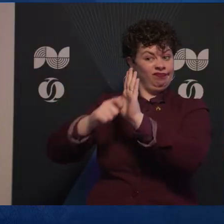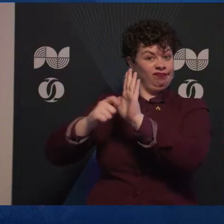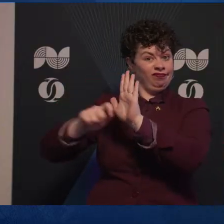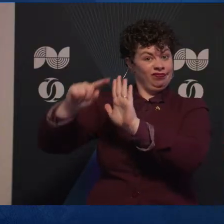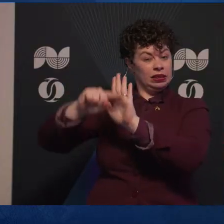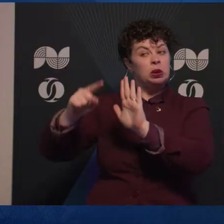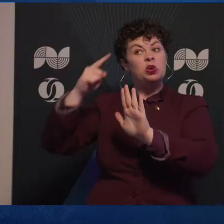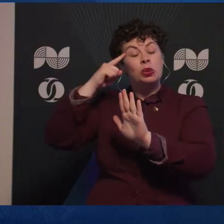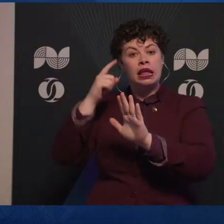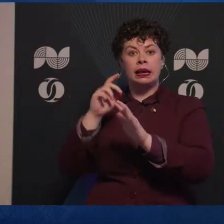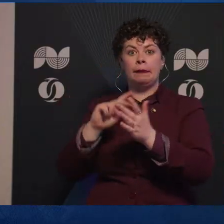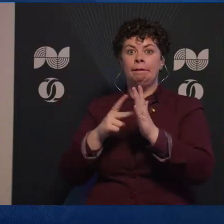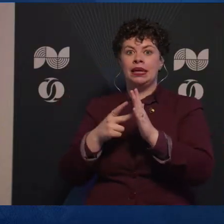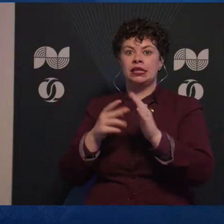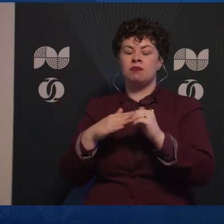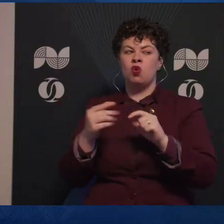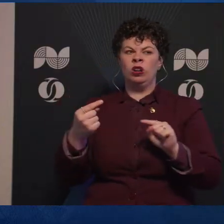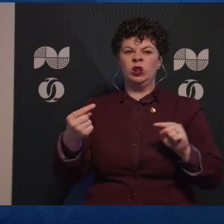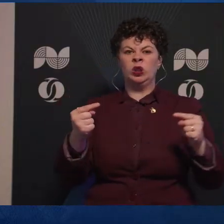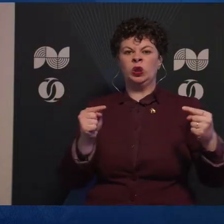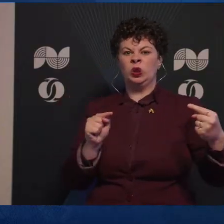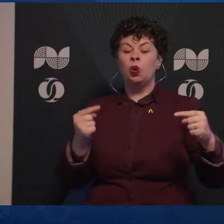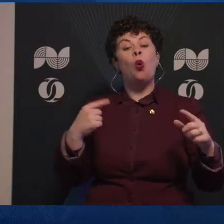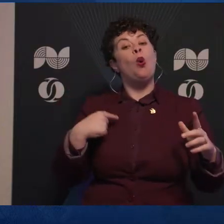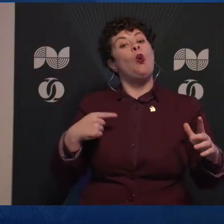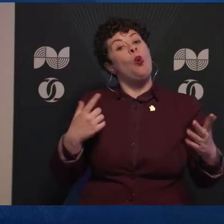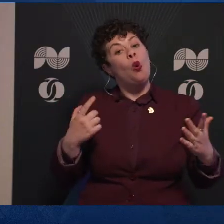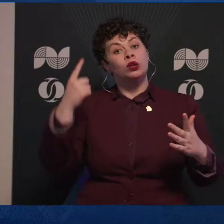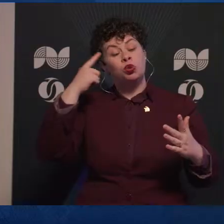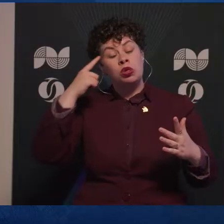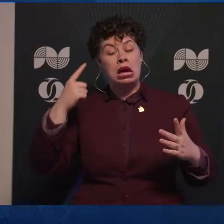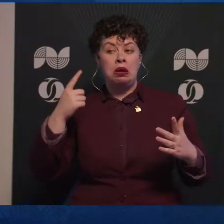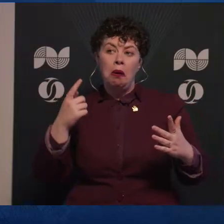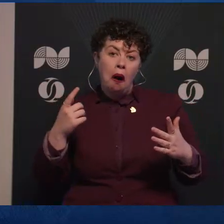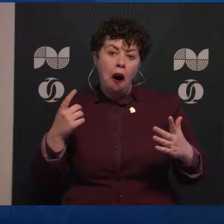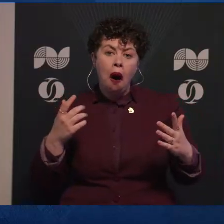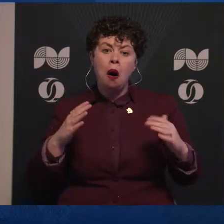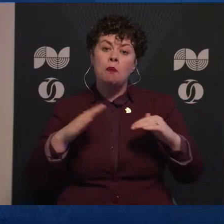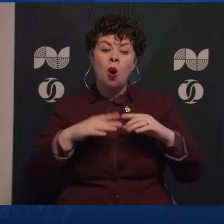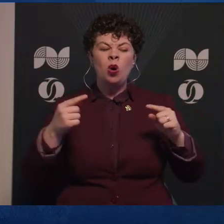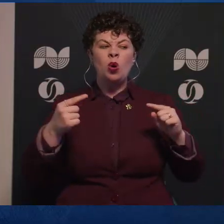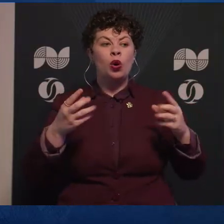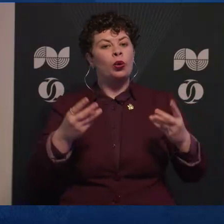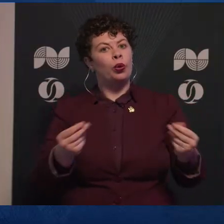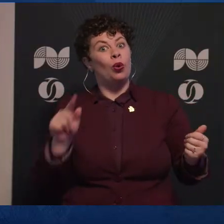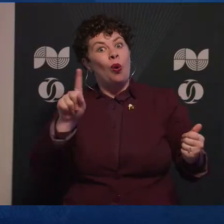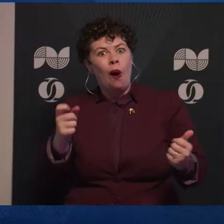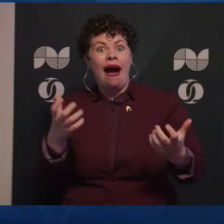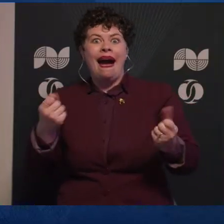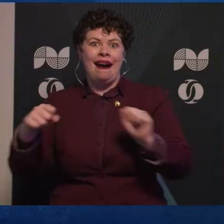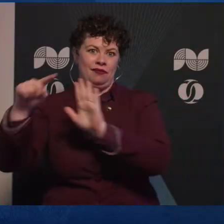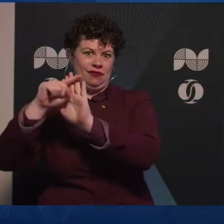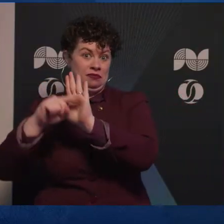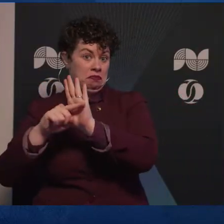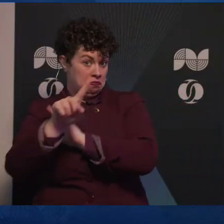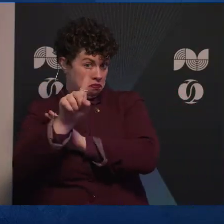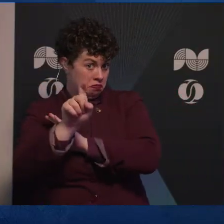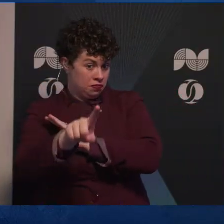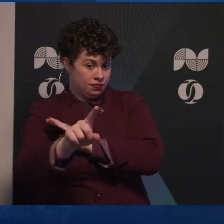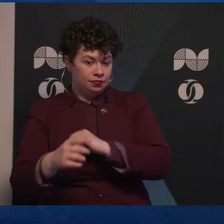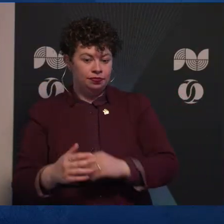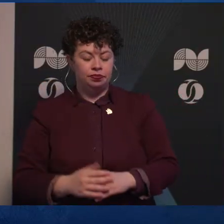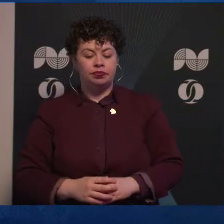geopolitical tension and fragmentation, or do they actually mitigate? Yeah. I mean, so first, before I become famous